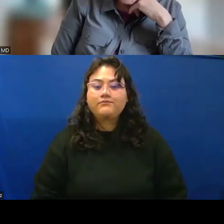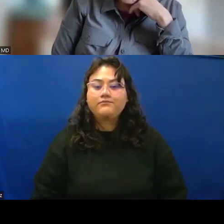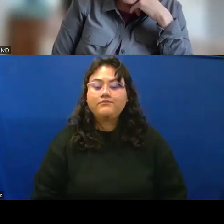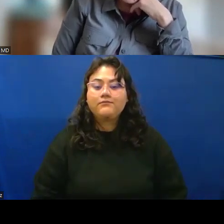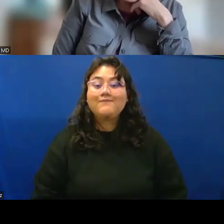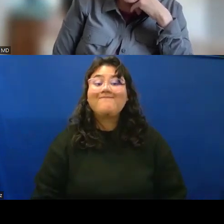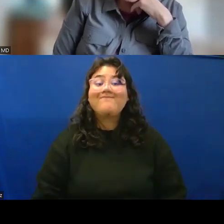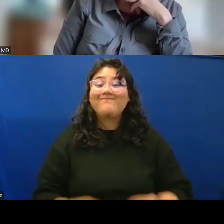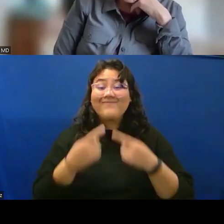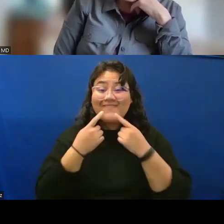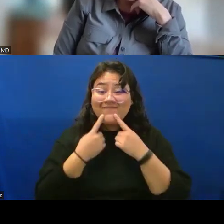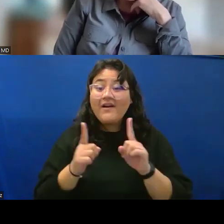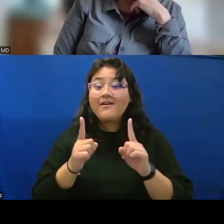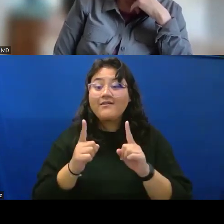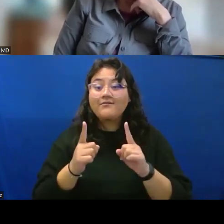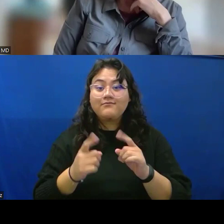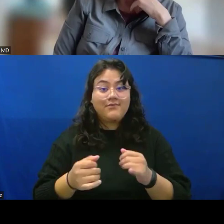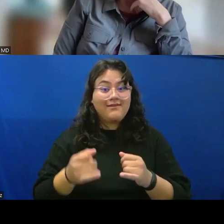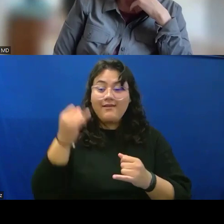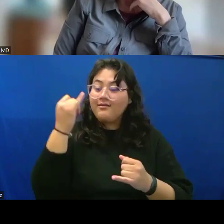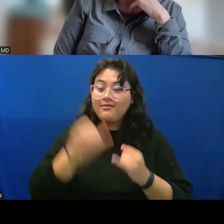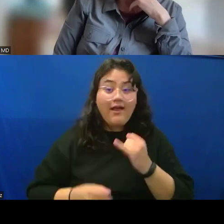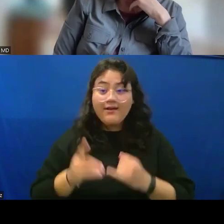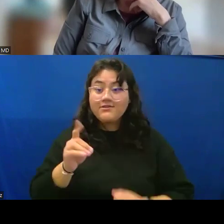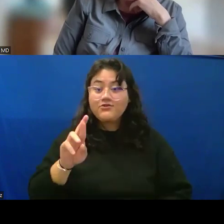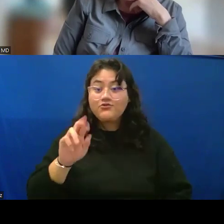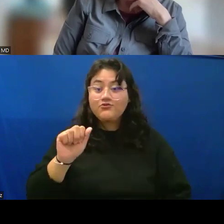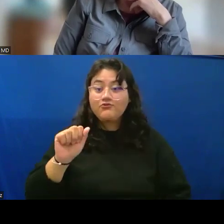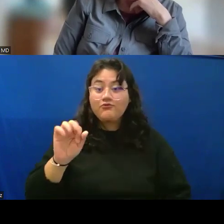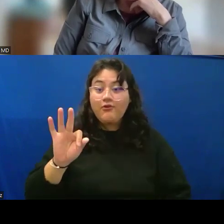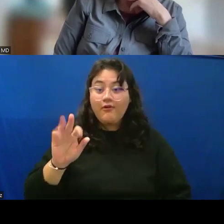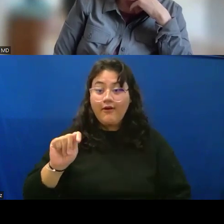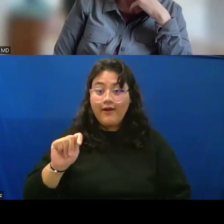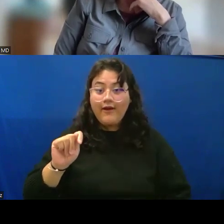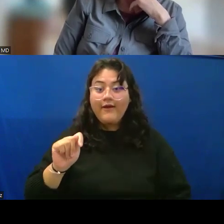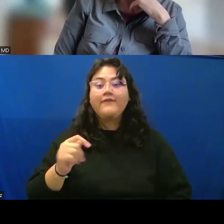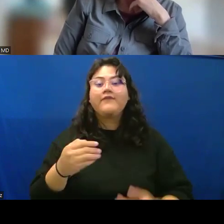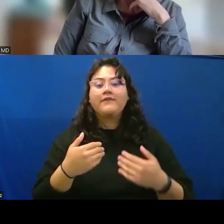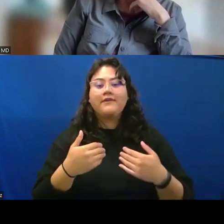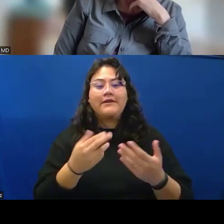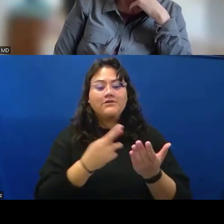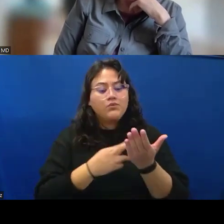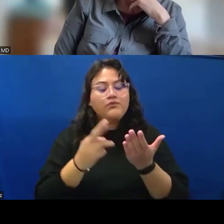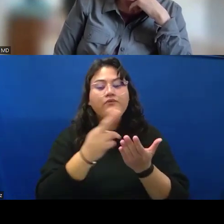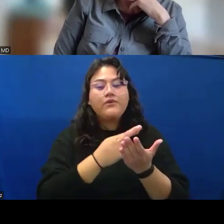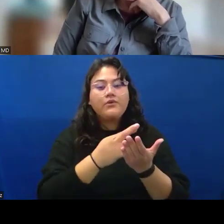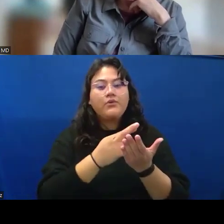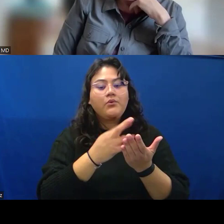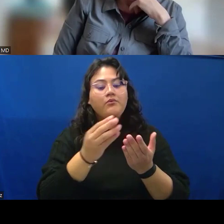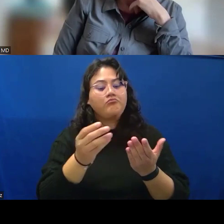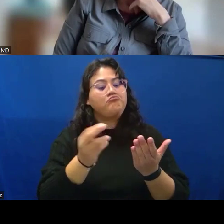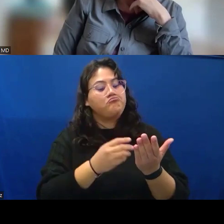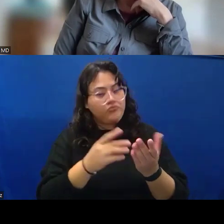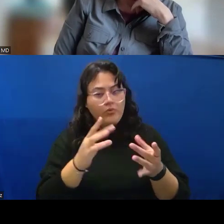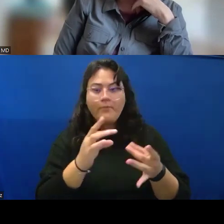Finally, when the final draft is ready, it goes to executive board review and review from the board of directors.